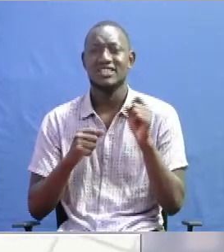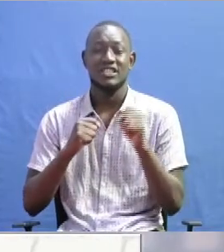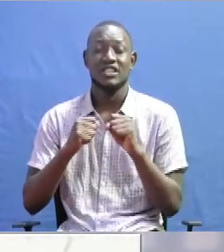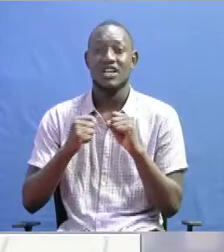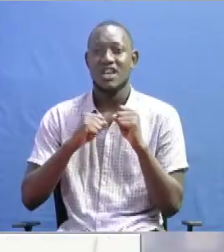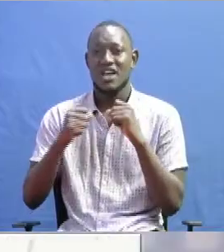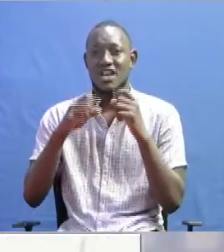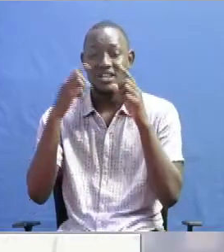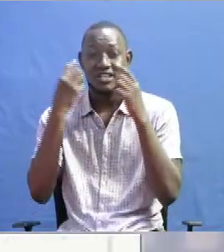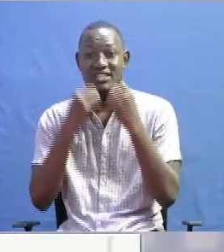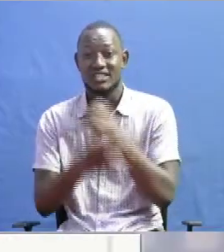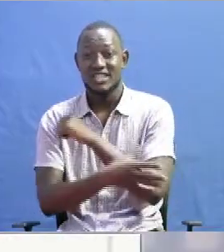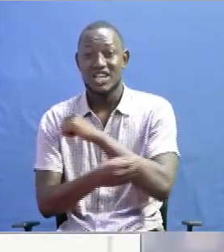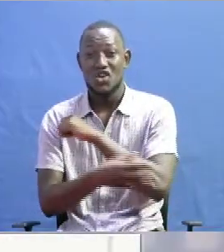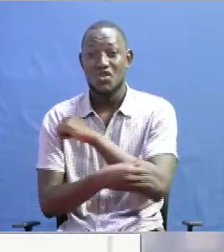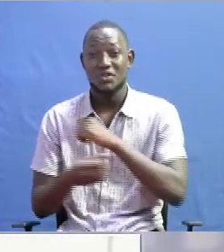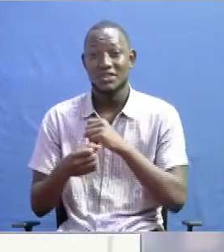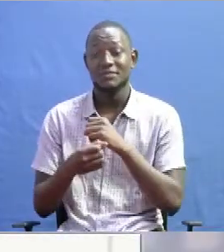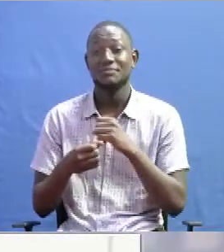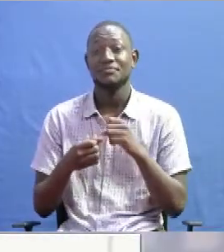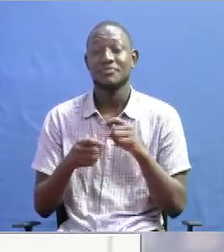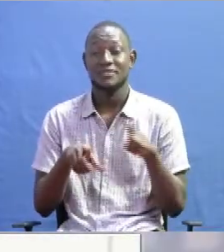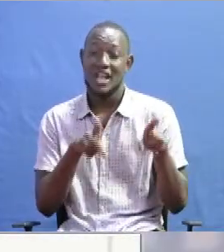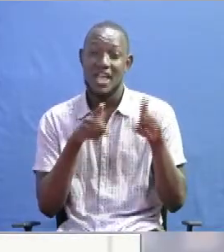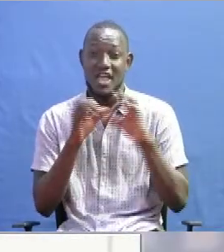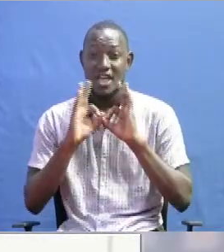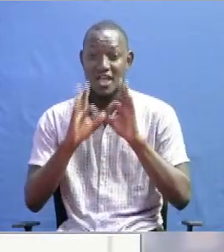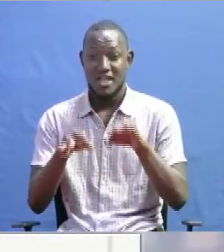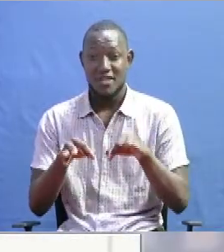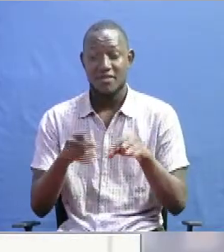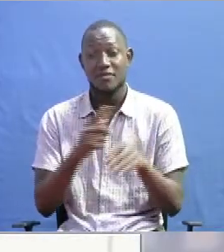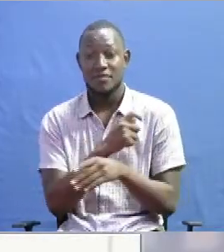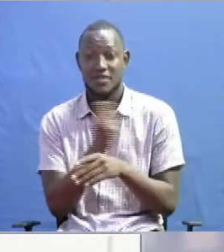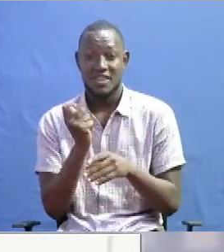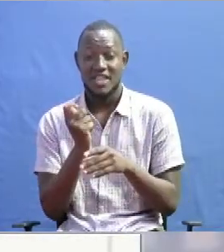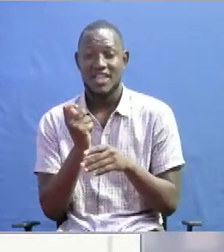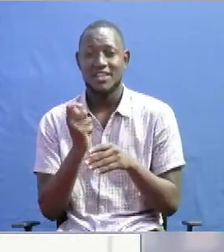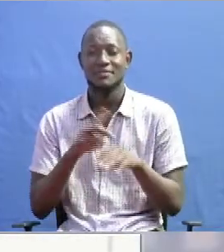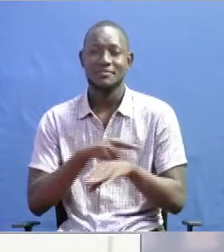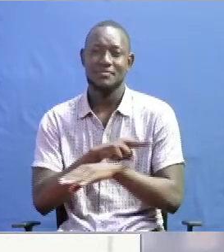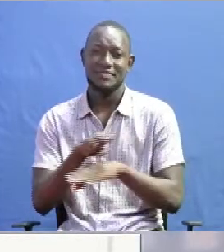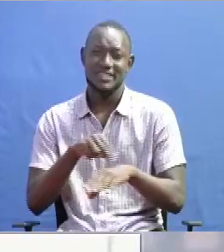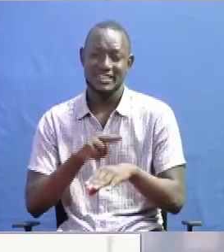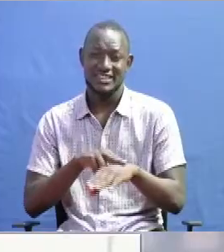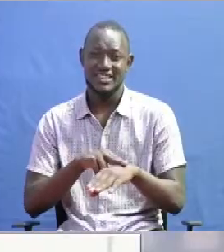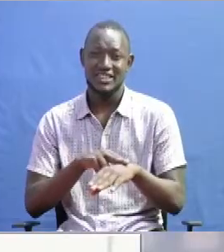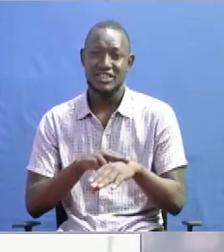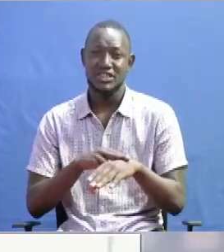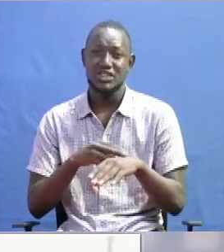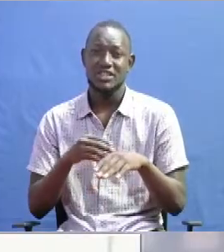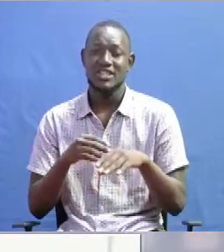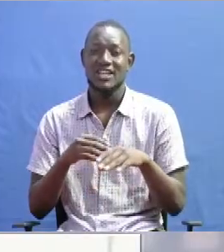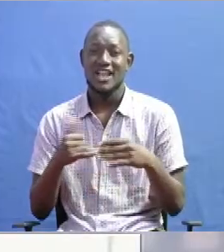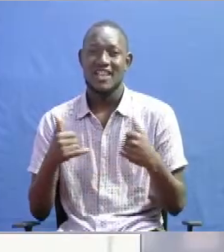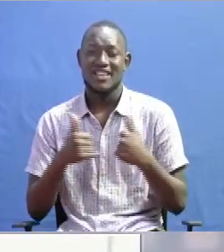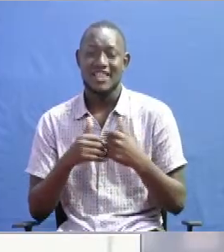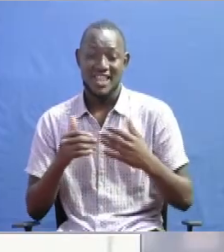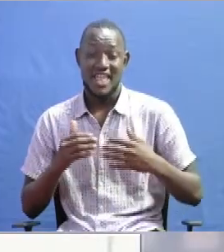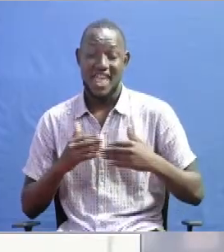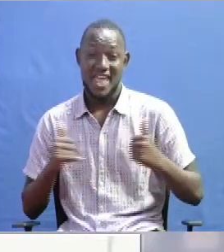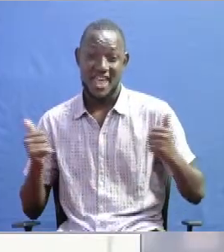human traffickers. Number two, if the host country feels that there is health